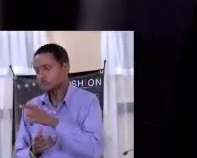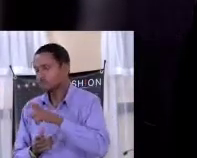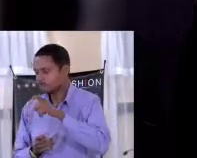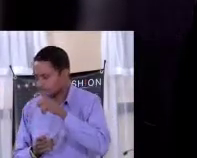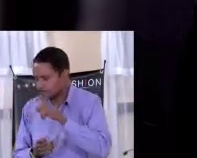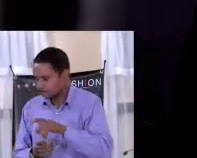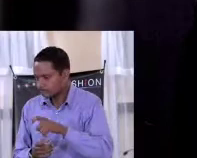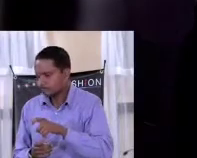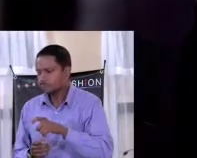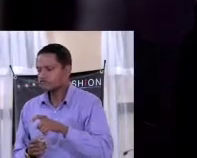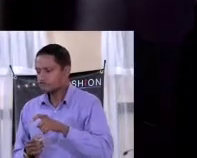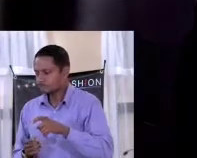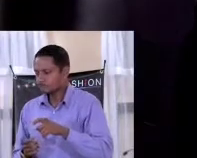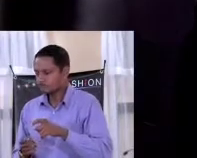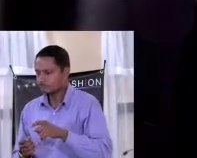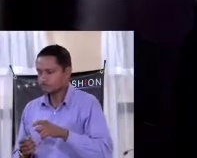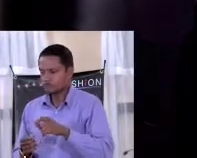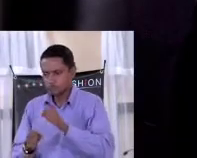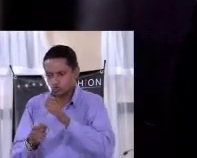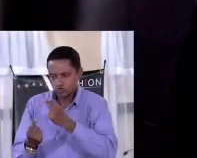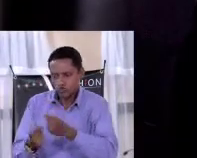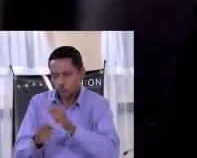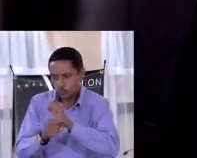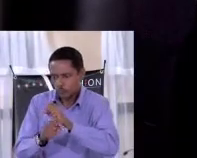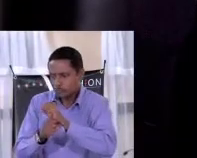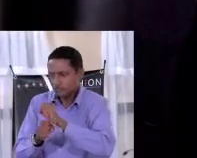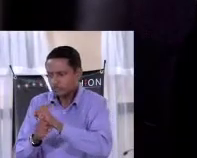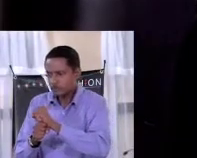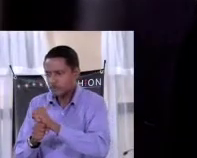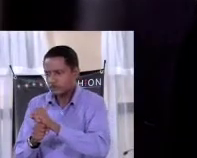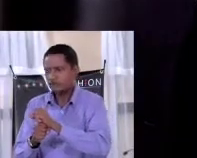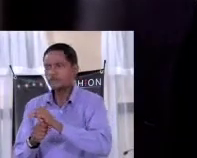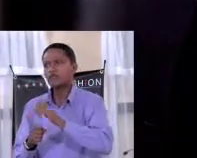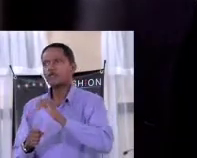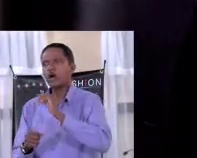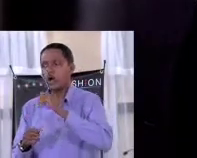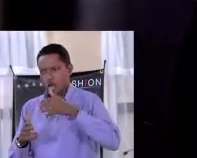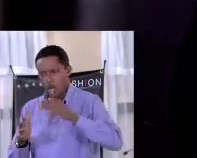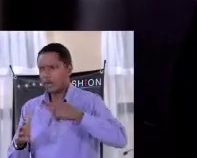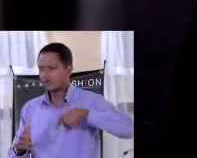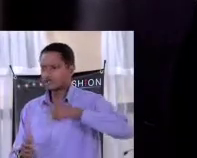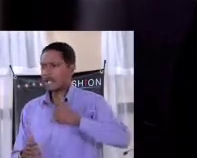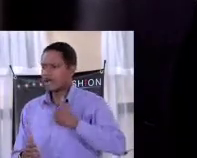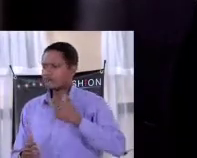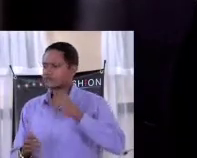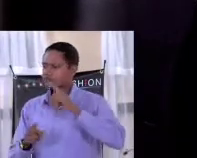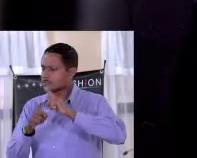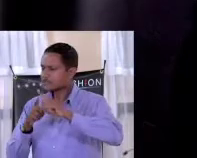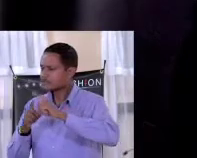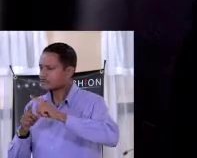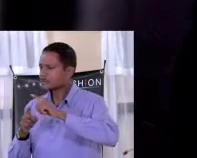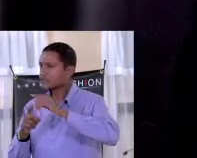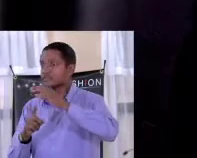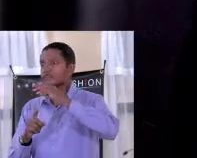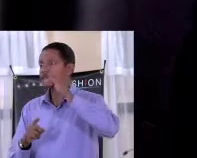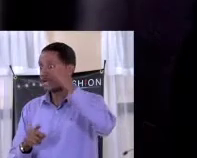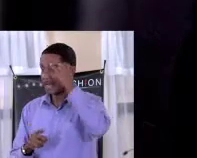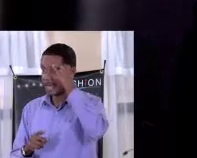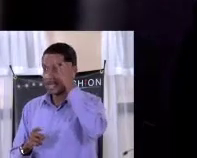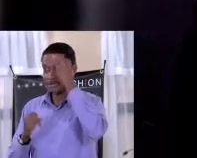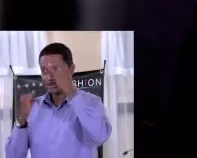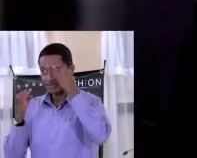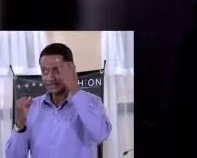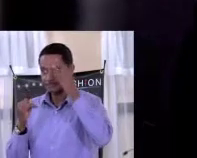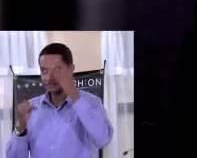which allows us to have unique perspectives and to add to the template internationally. you